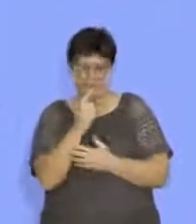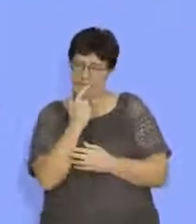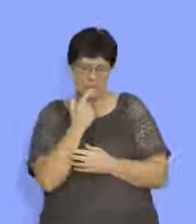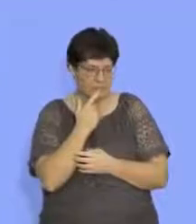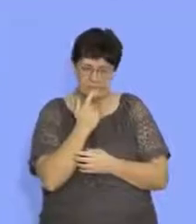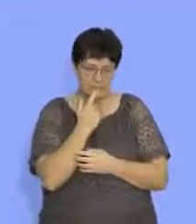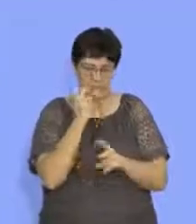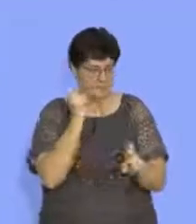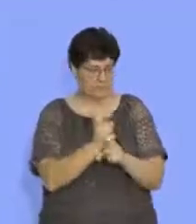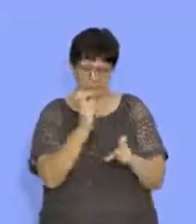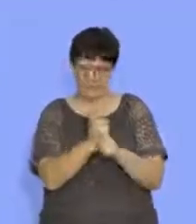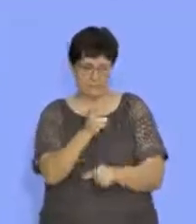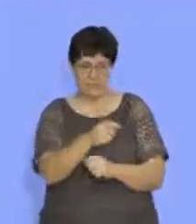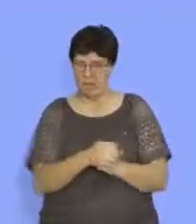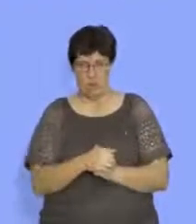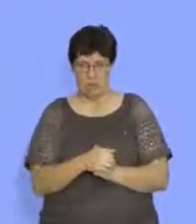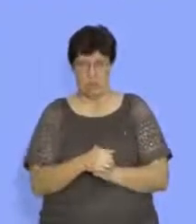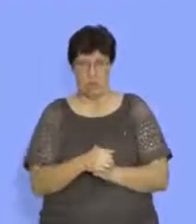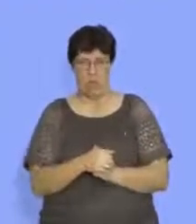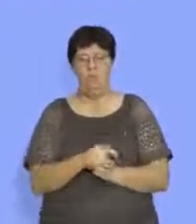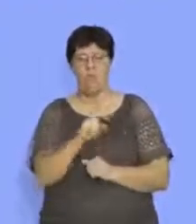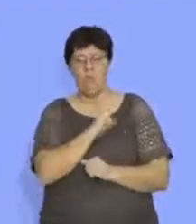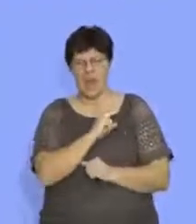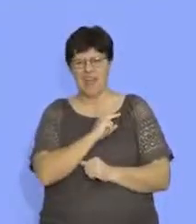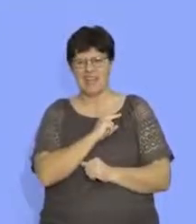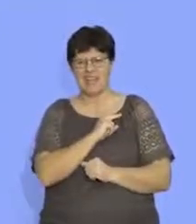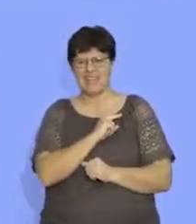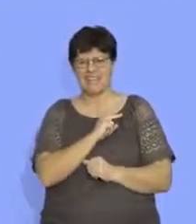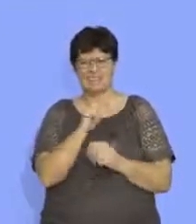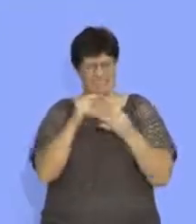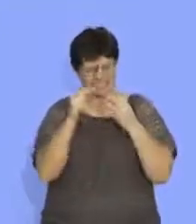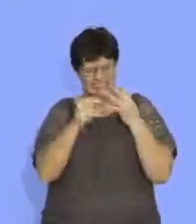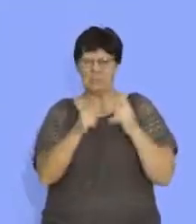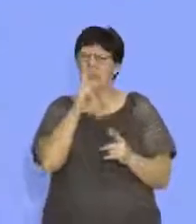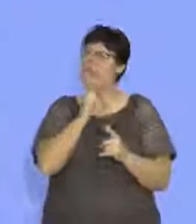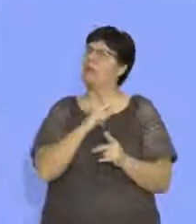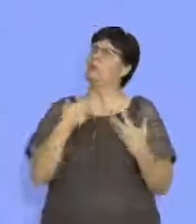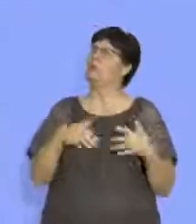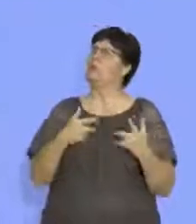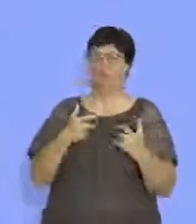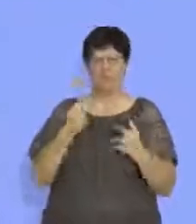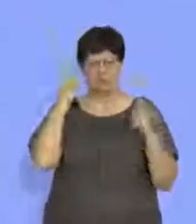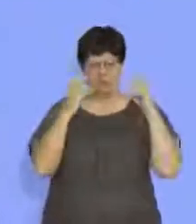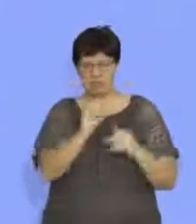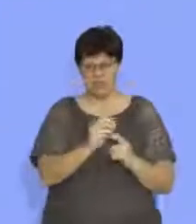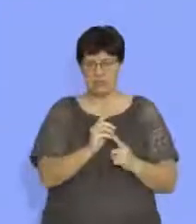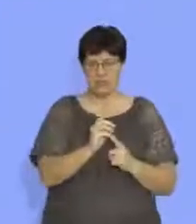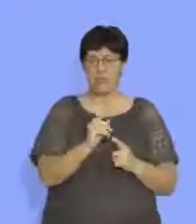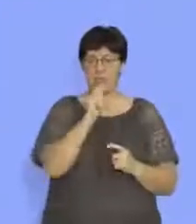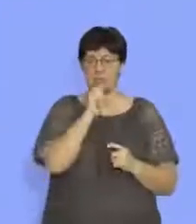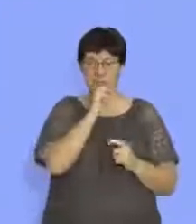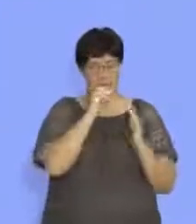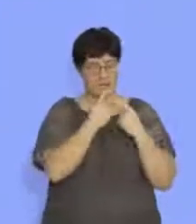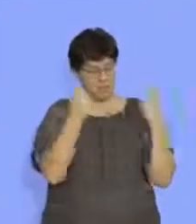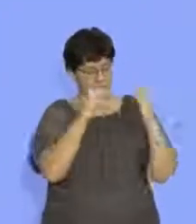that at times word problems are a bit of a difficult thing to do because of all these things that they throw in there, but I promise